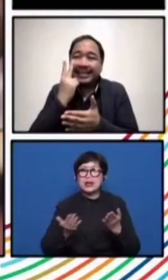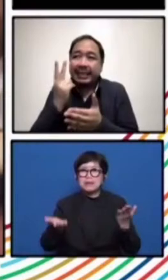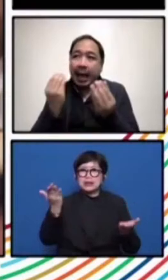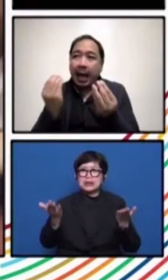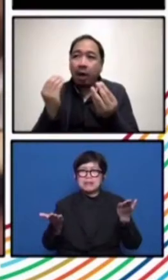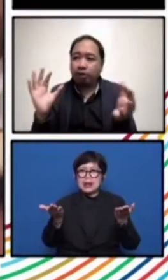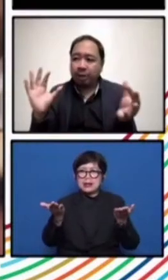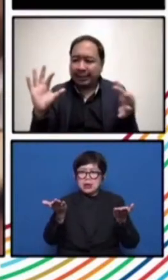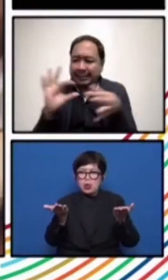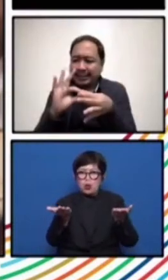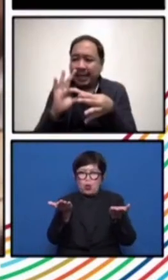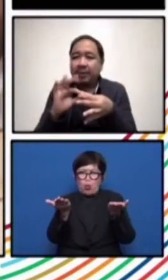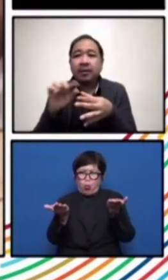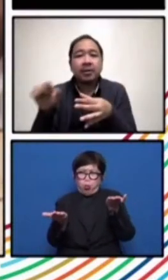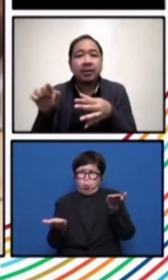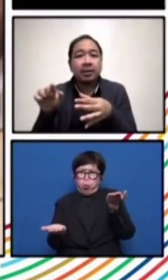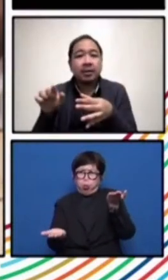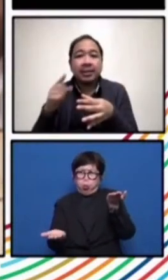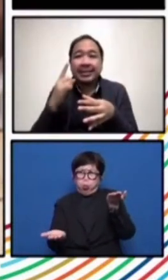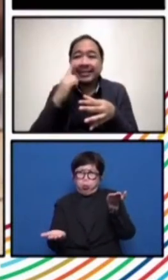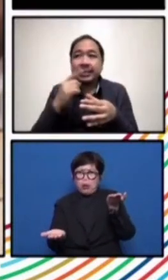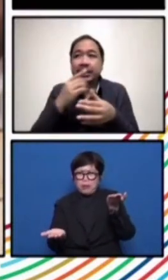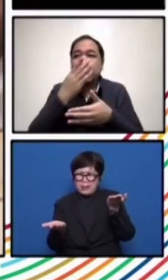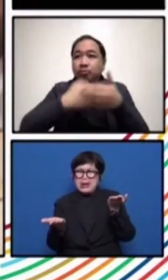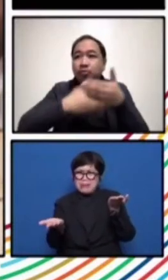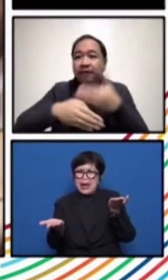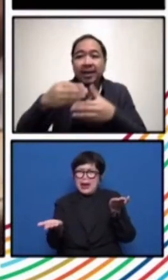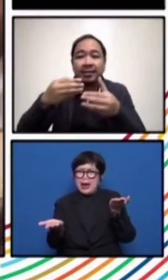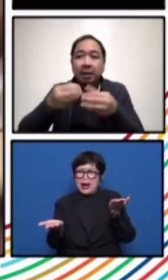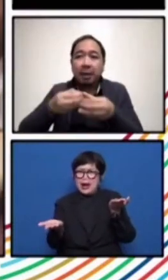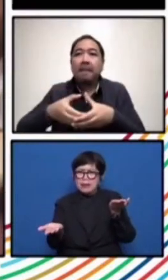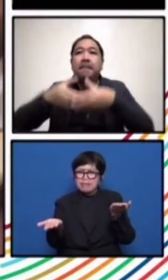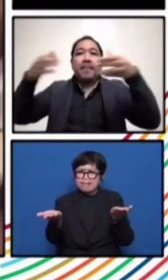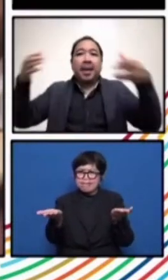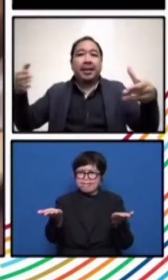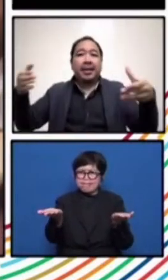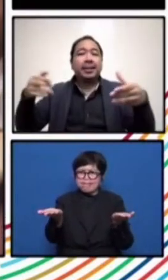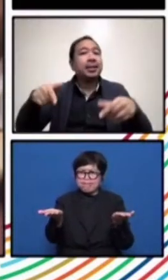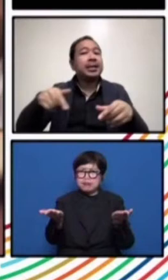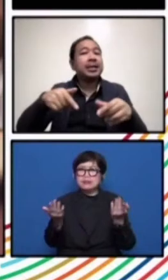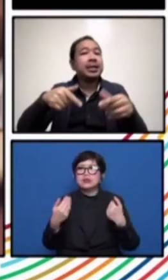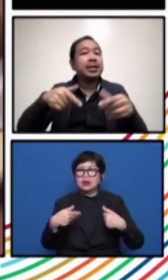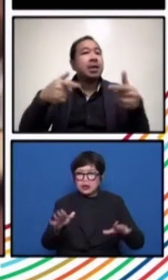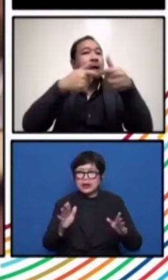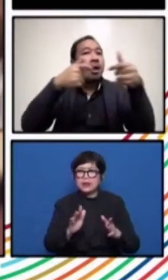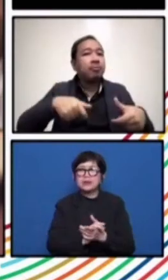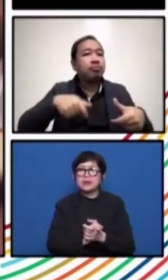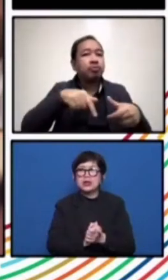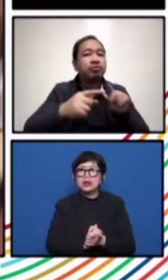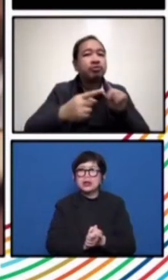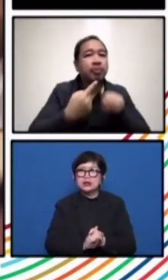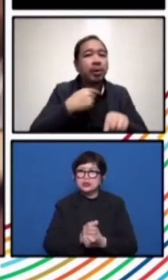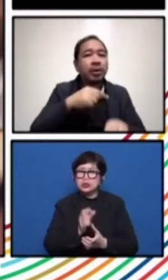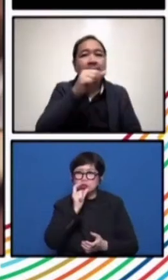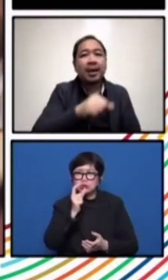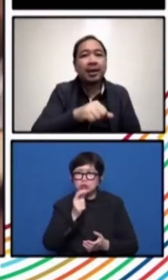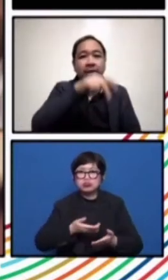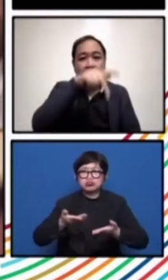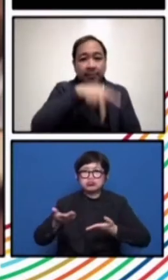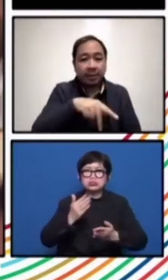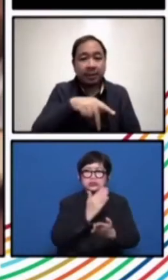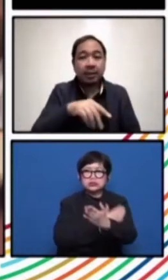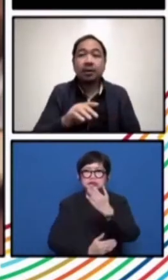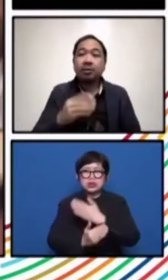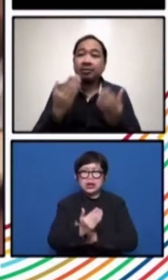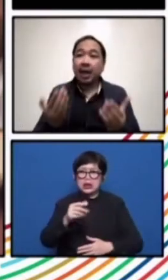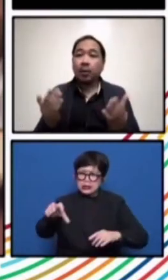the average prevalence of disability reported from the Asia and the Pacific region compared compared with